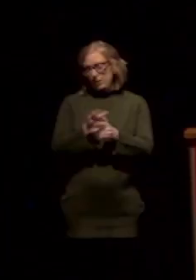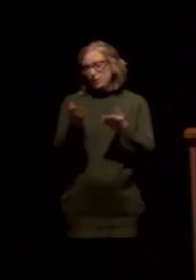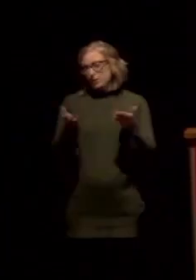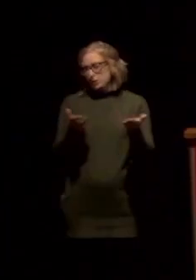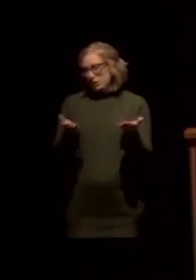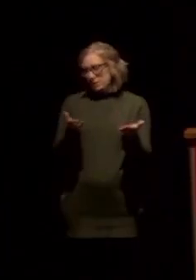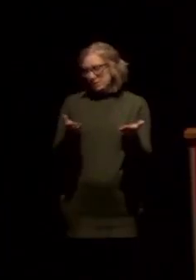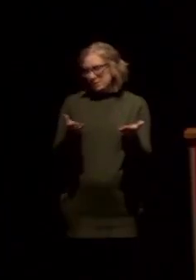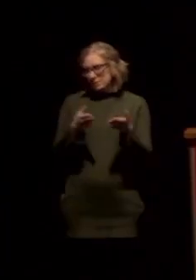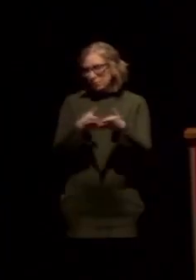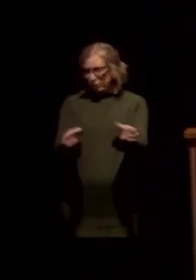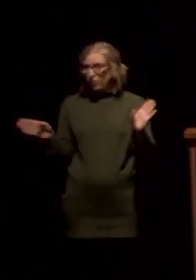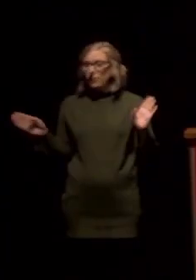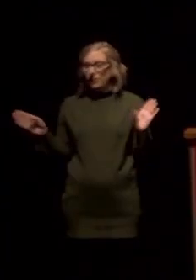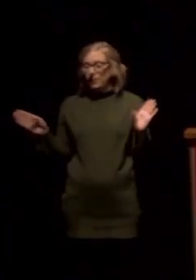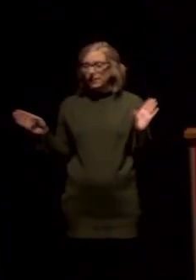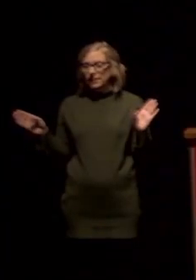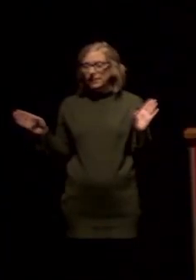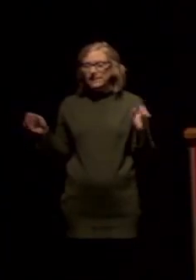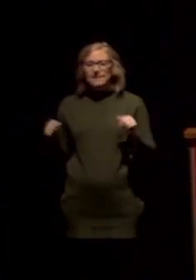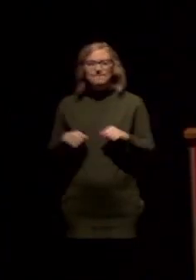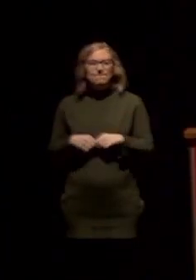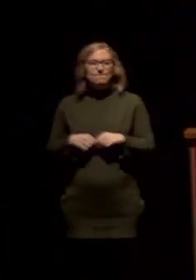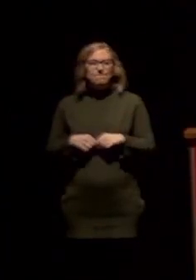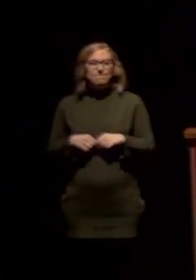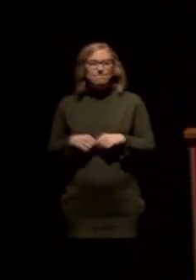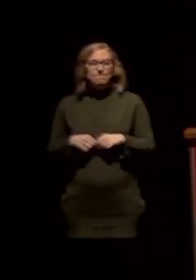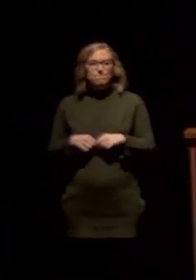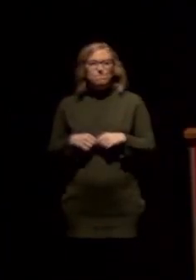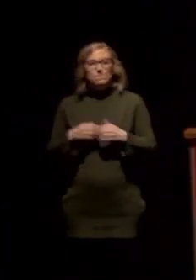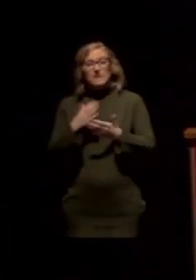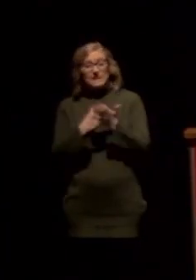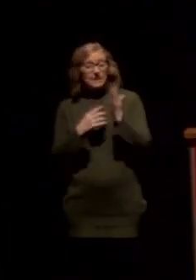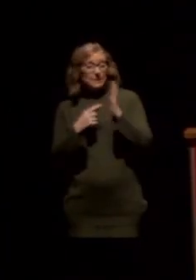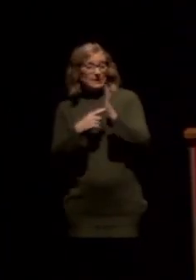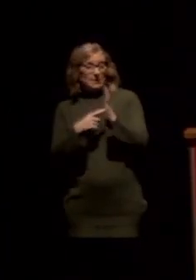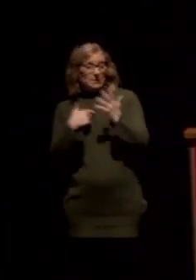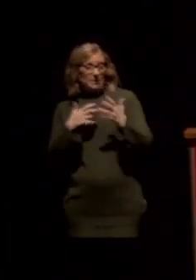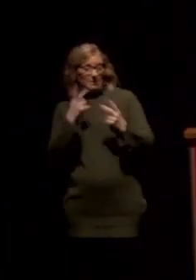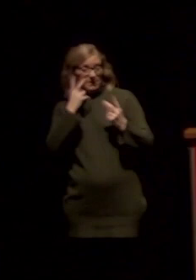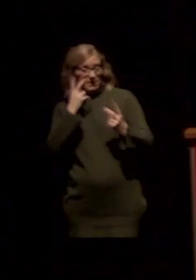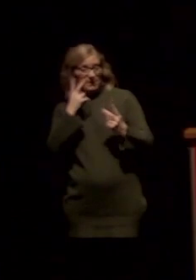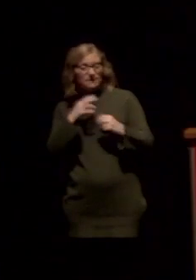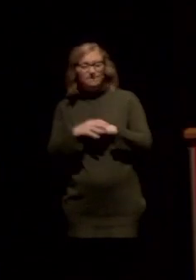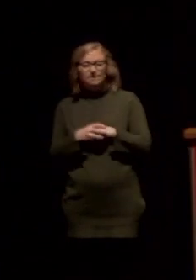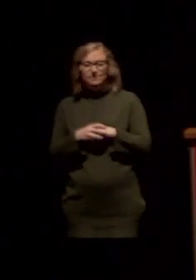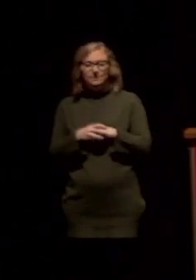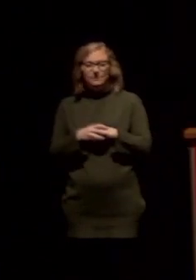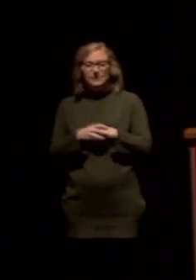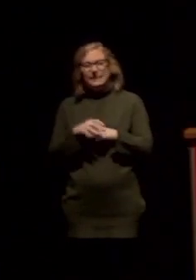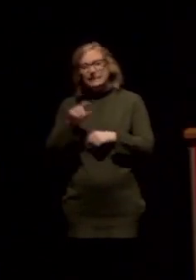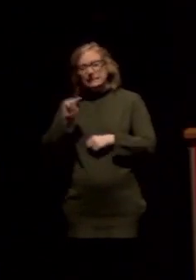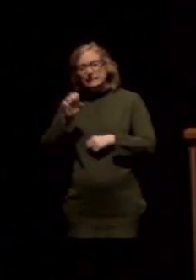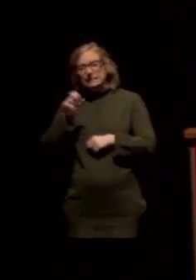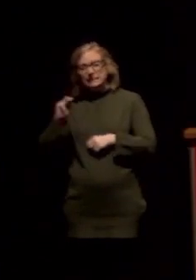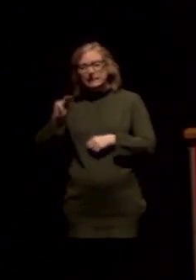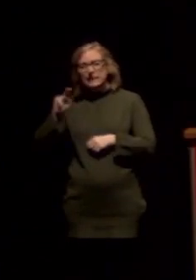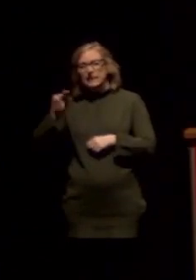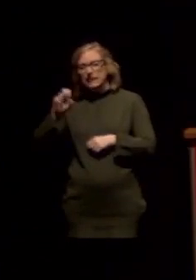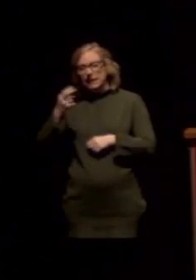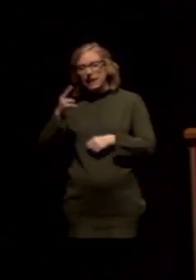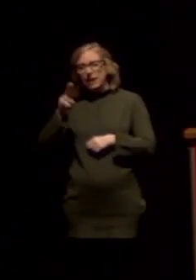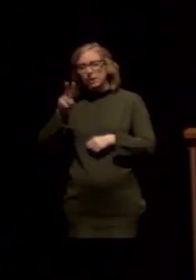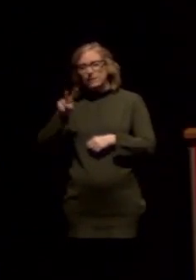services broadly defined. And some examples that I've seen in Tennessee and Nashville